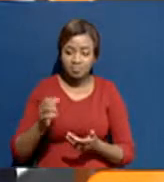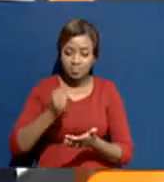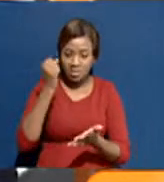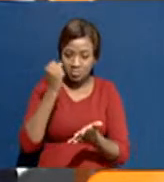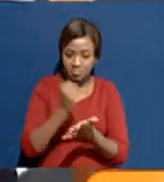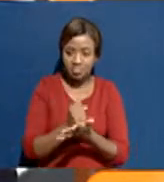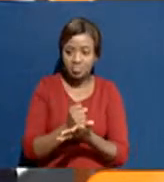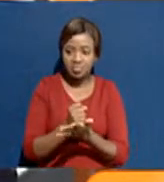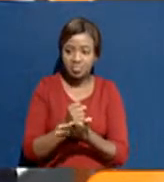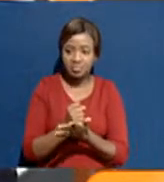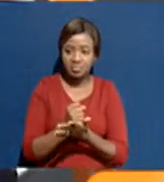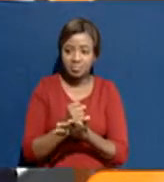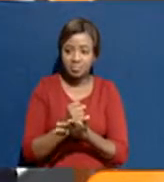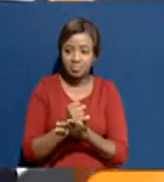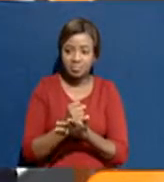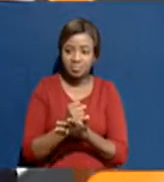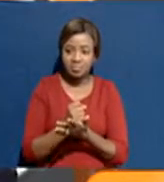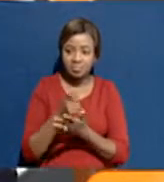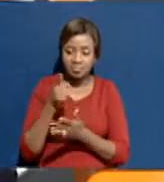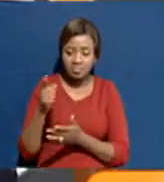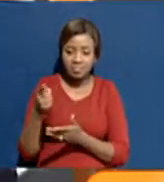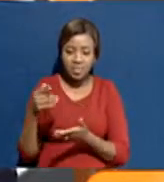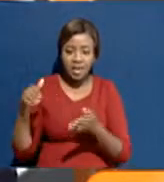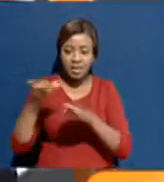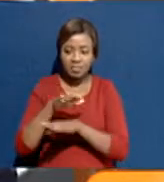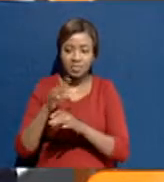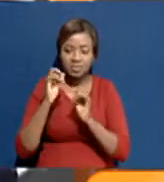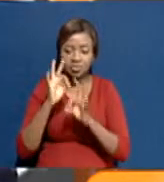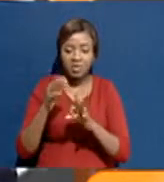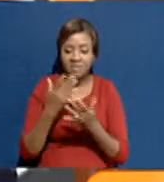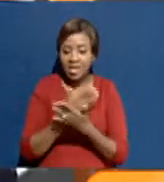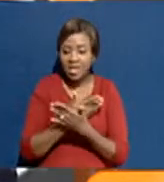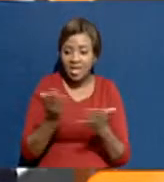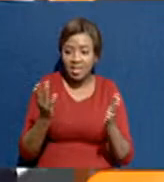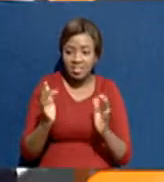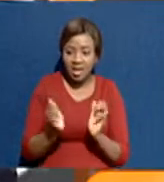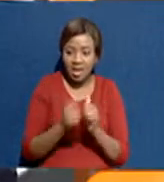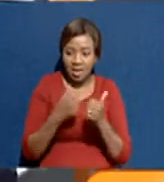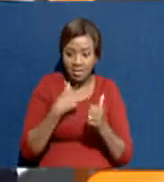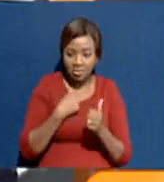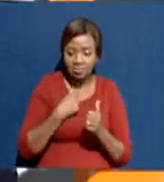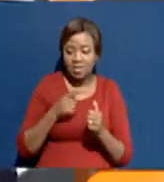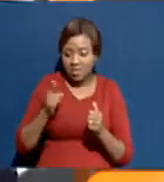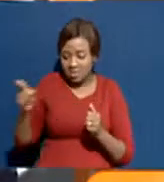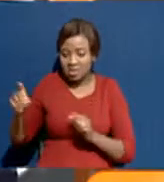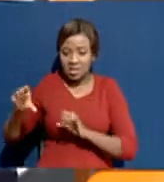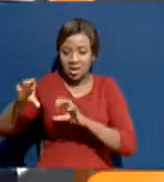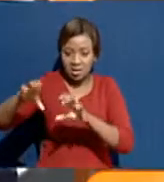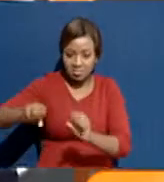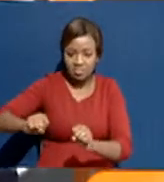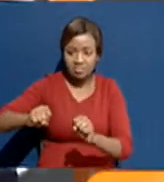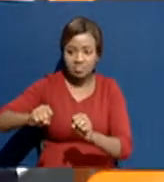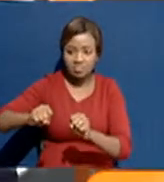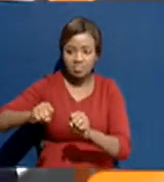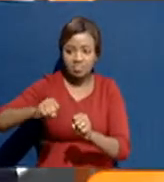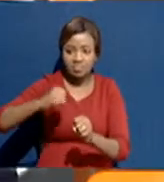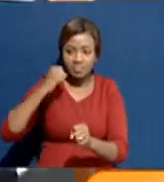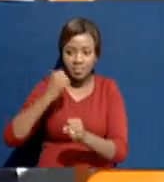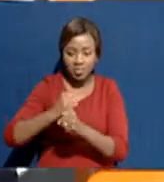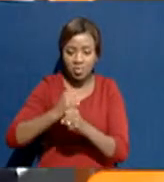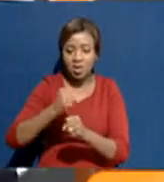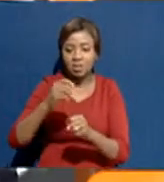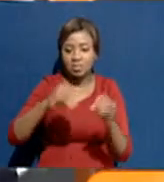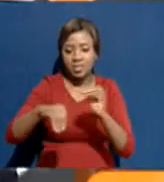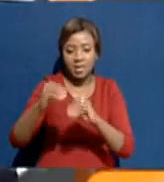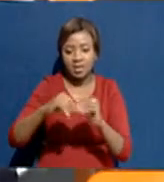returning officer. Mm. So that if anything happens to me, she can take over and run with the election.